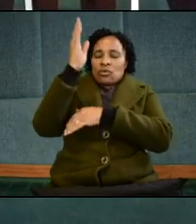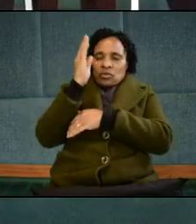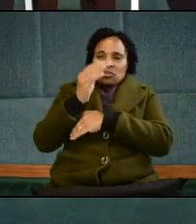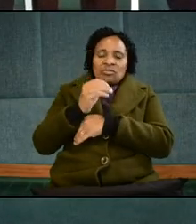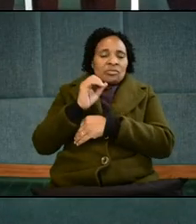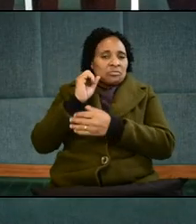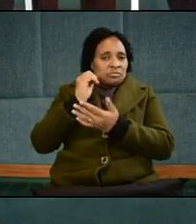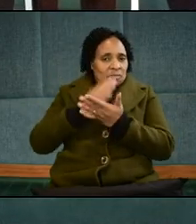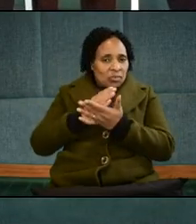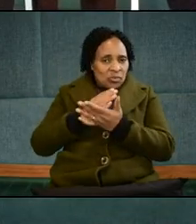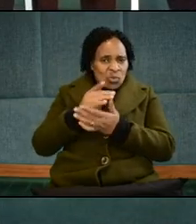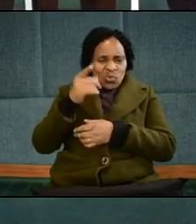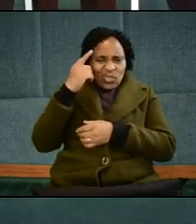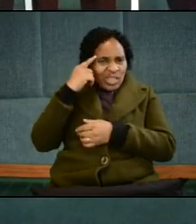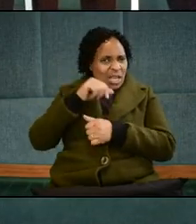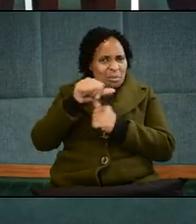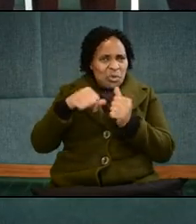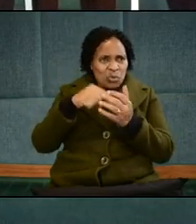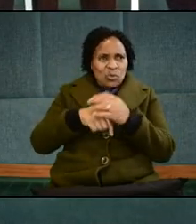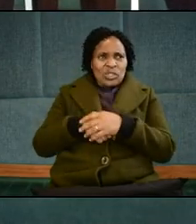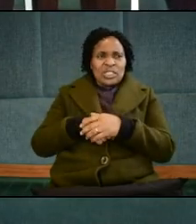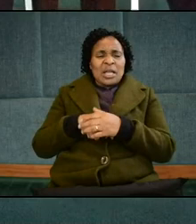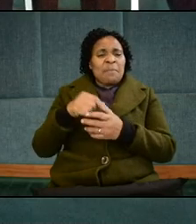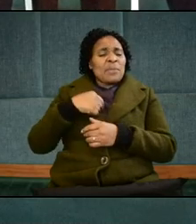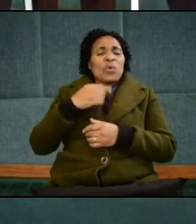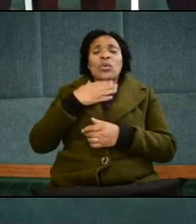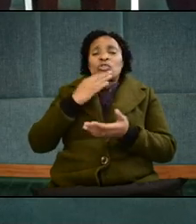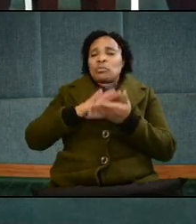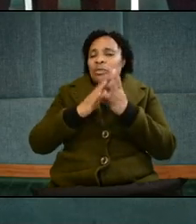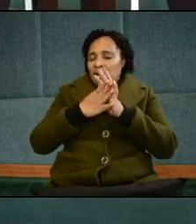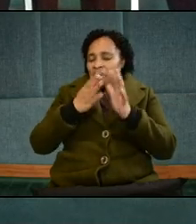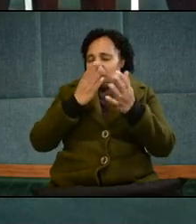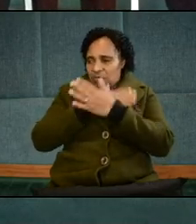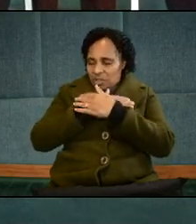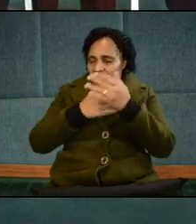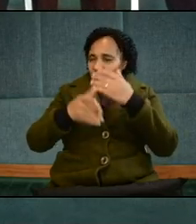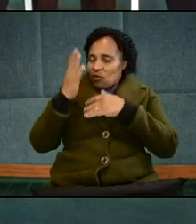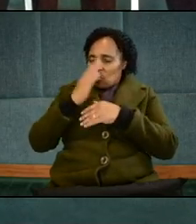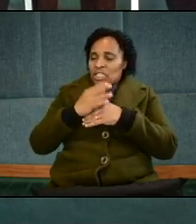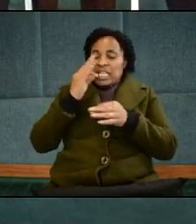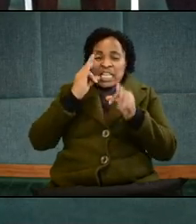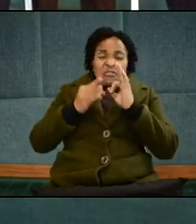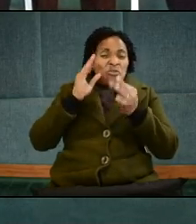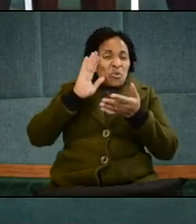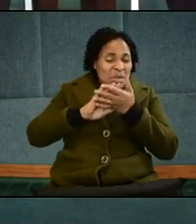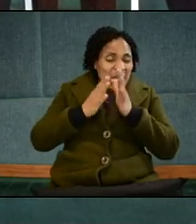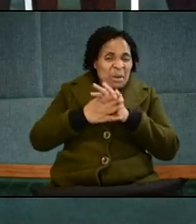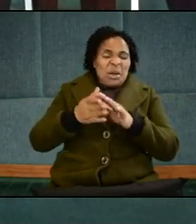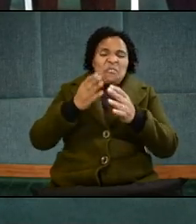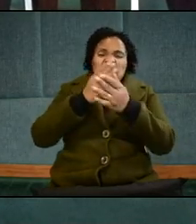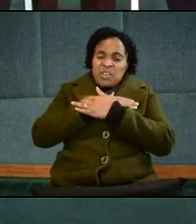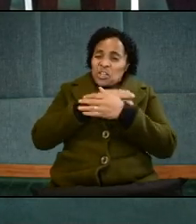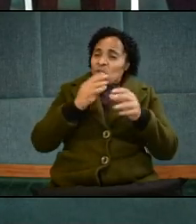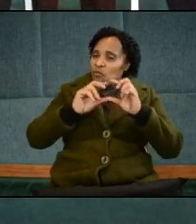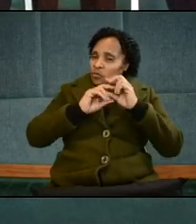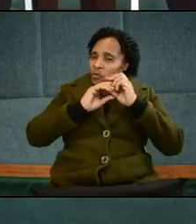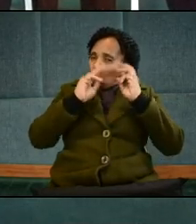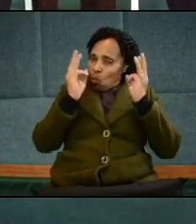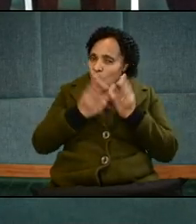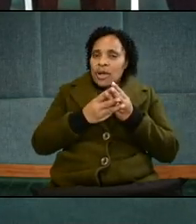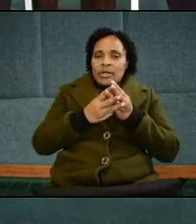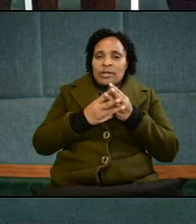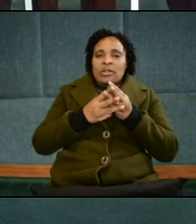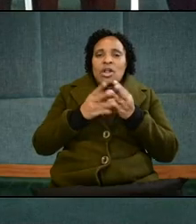What do you guys think about that? If you want to become a friend of God, if you become a friend of the world, the Lord